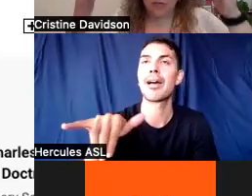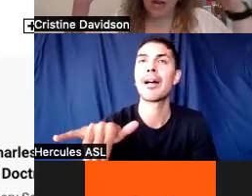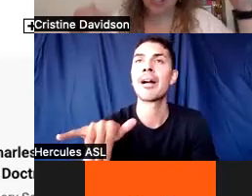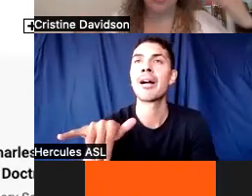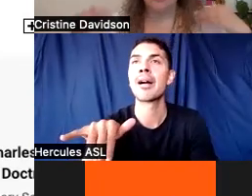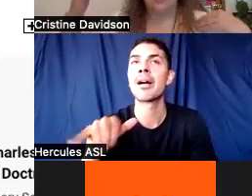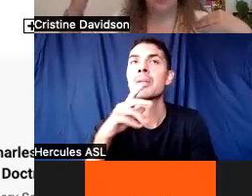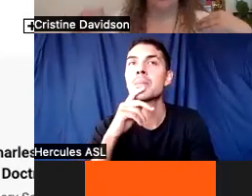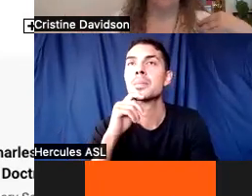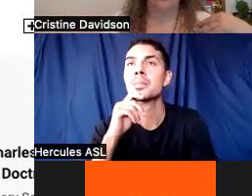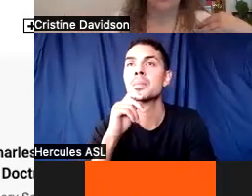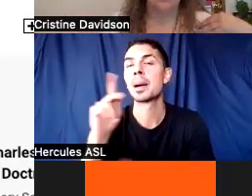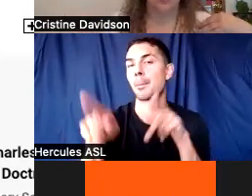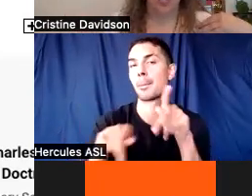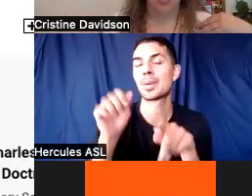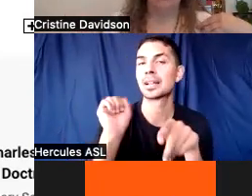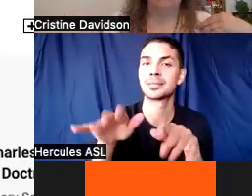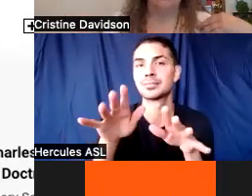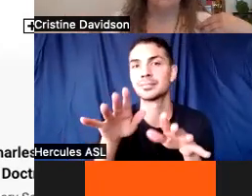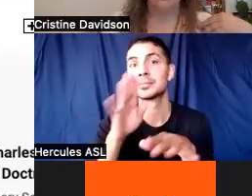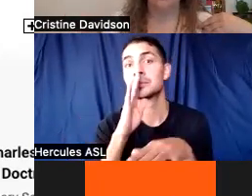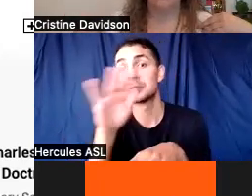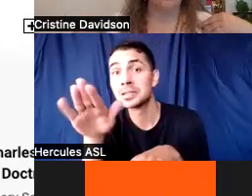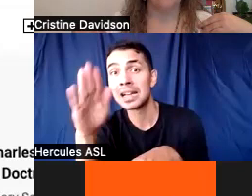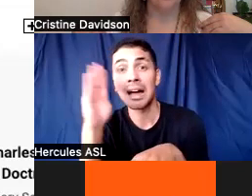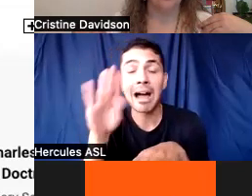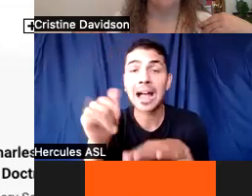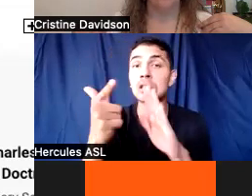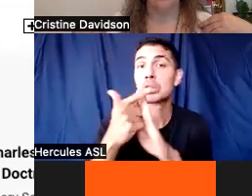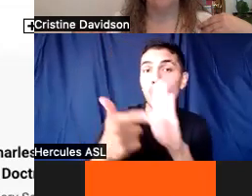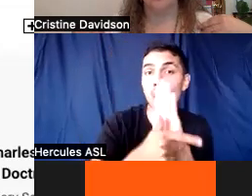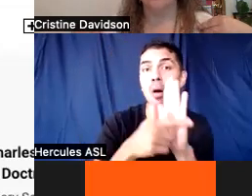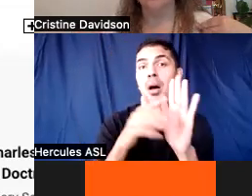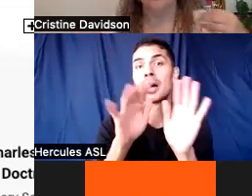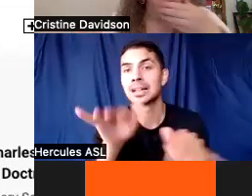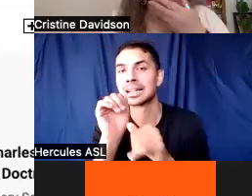people can rationalize in their head. Well, it's the law. It's legal to do this,